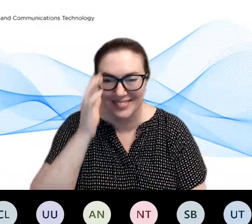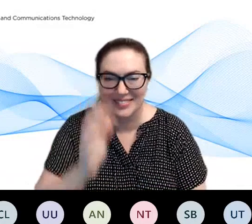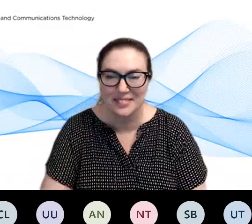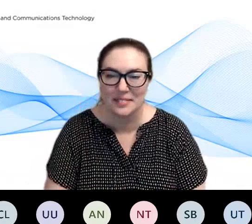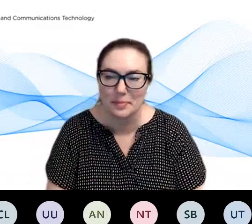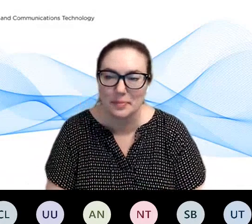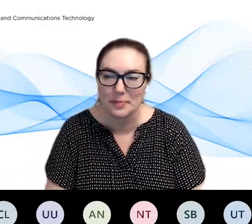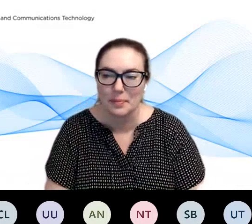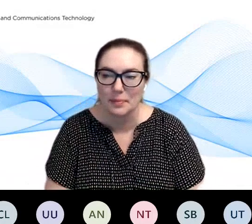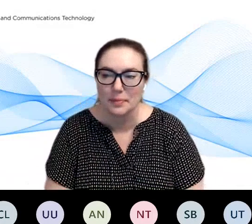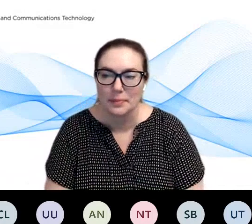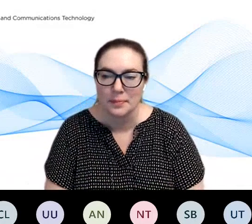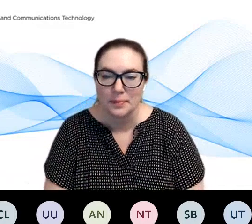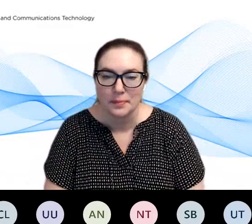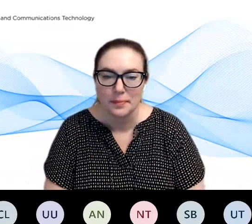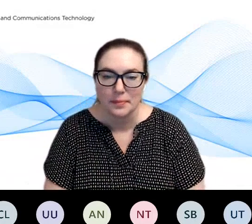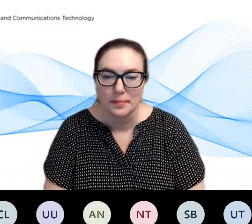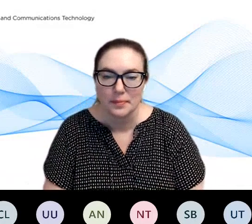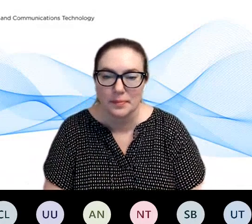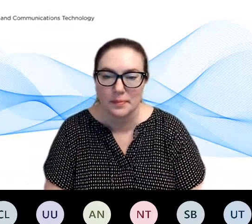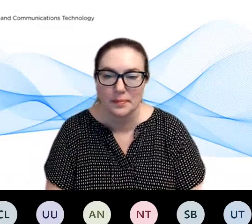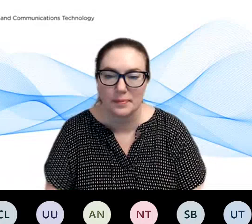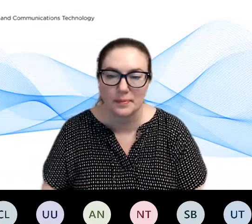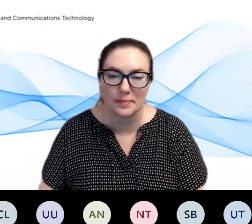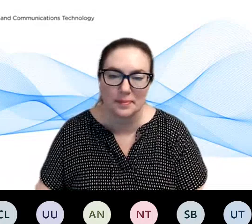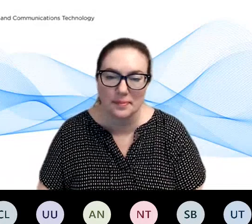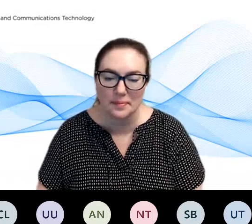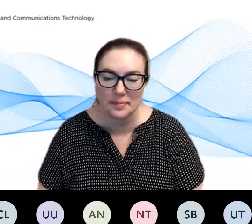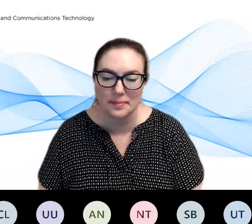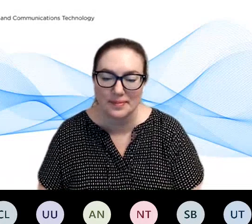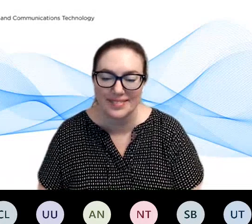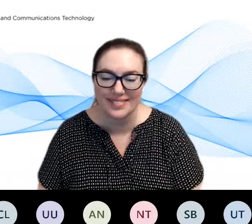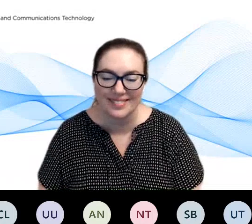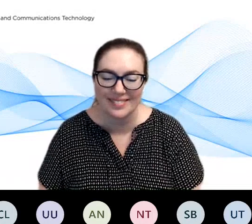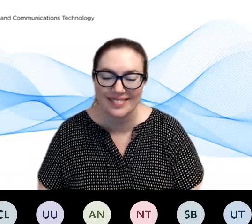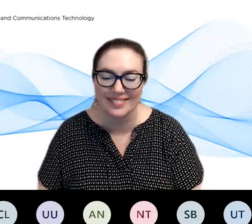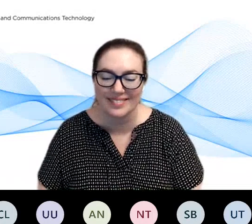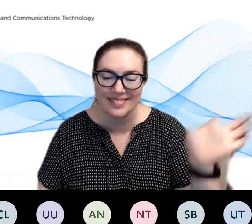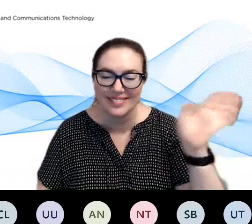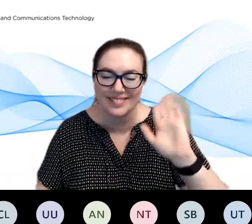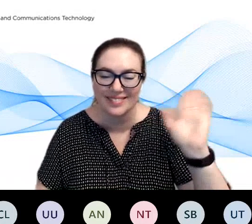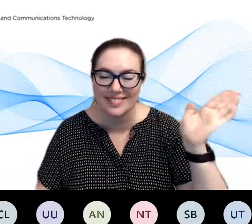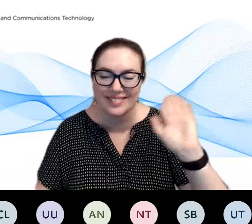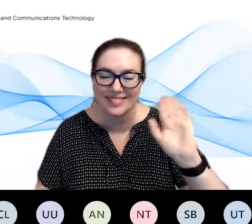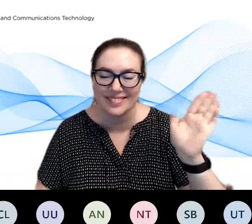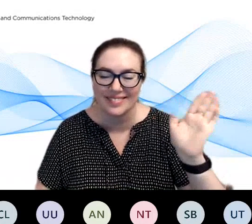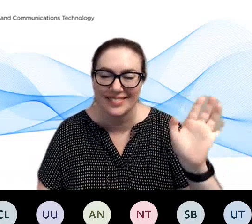for the betterment of everyone. Thank you very much. Have a good day and have a good evening.